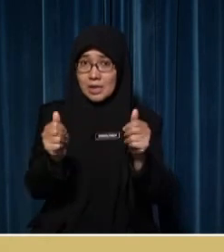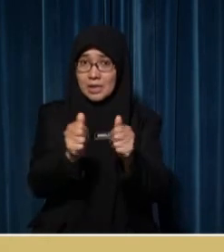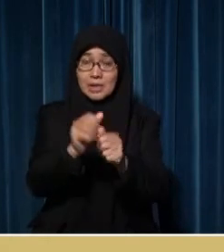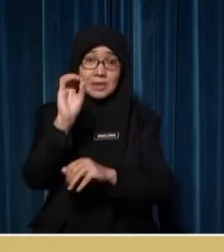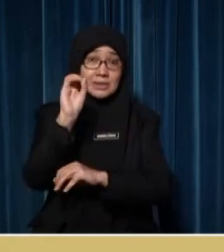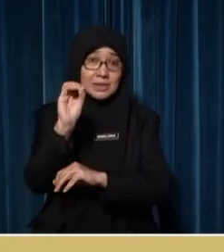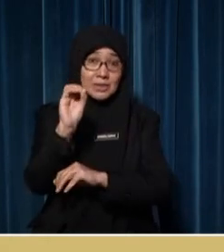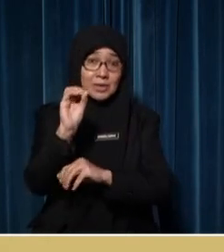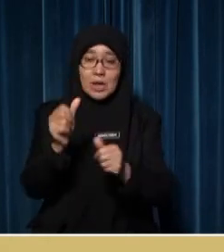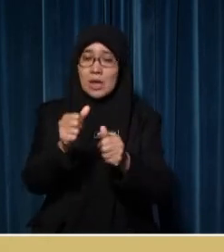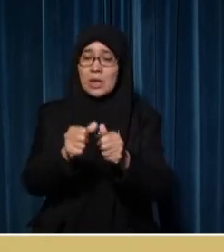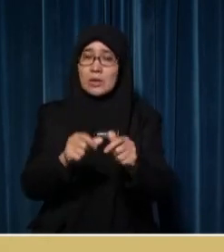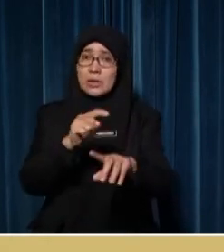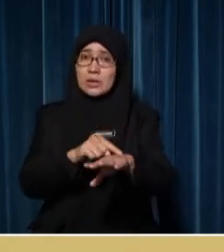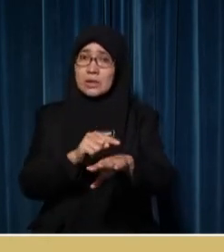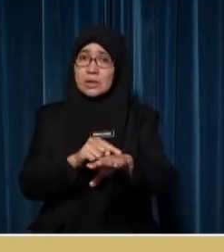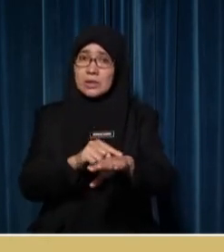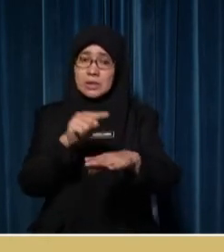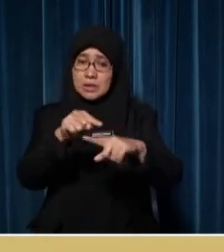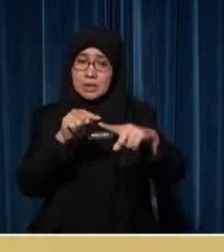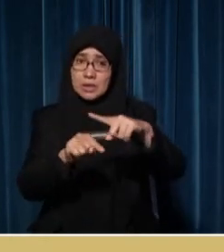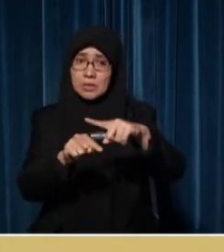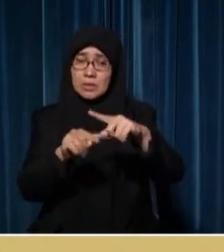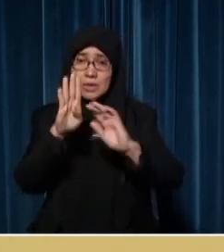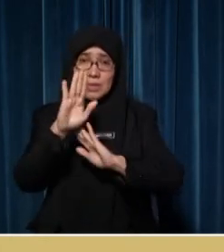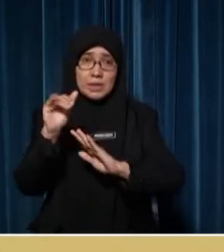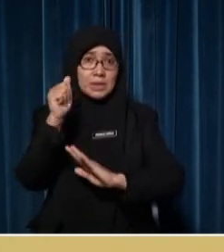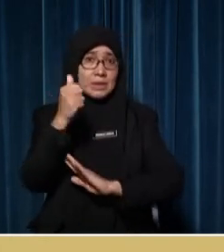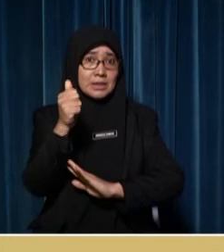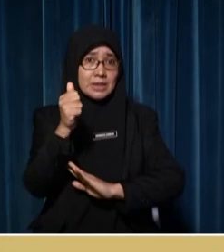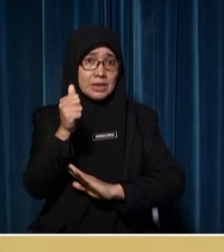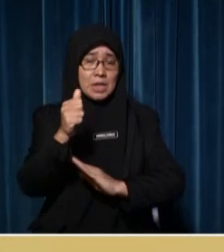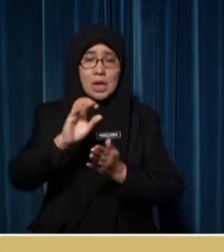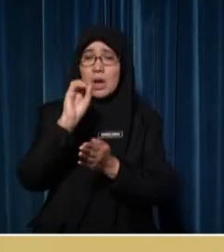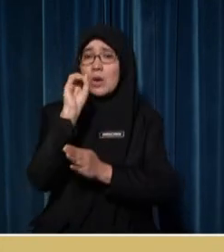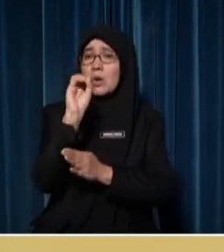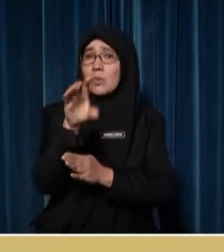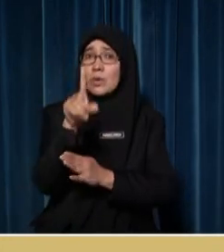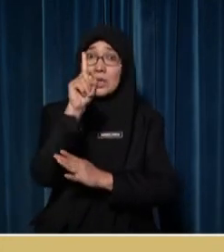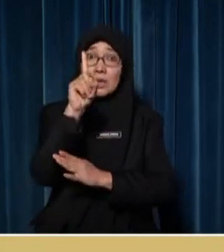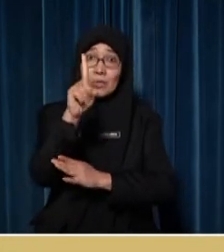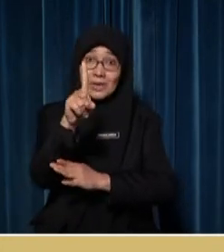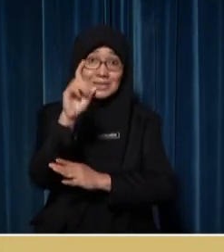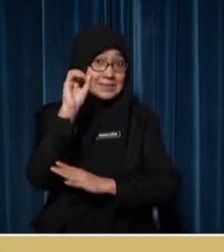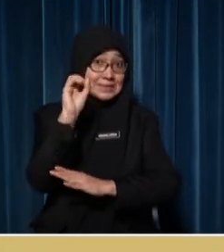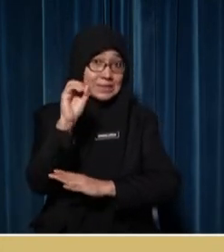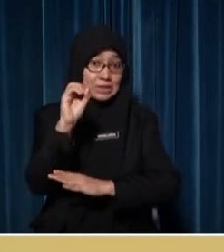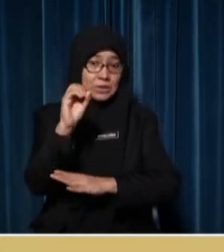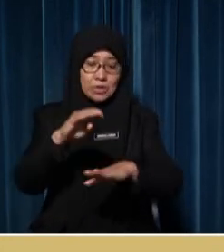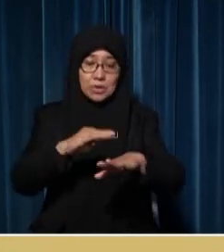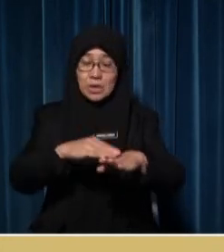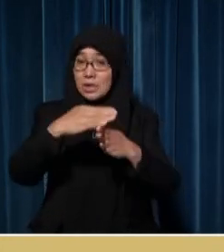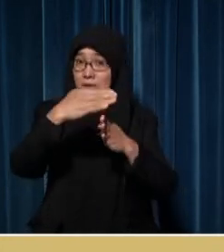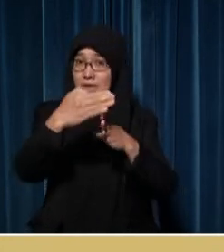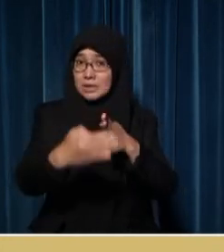Every time we divide by 10, we need to eliminate one 0 at the end